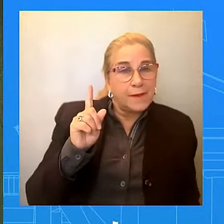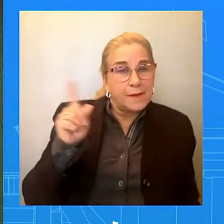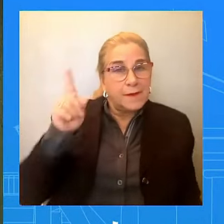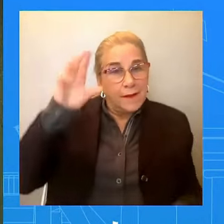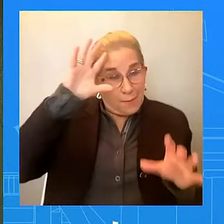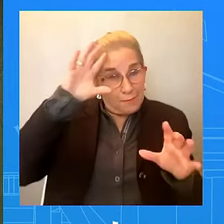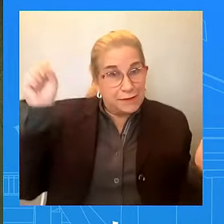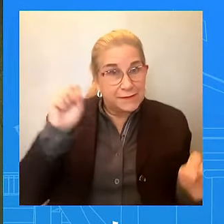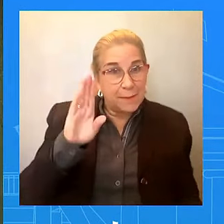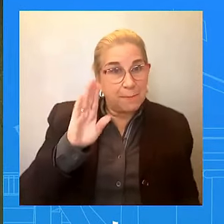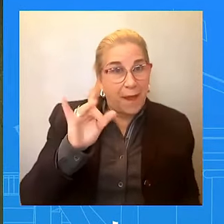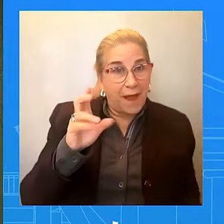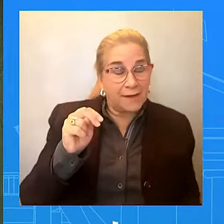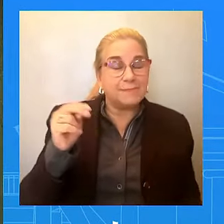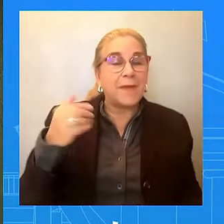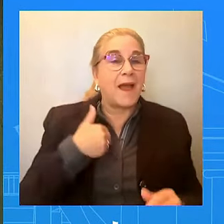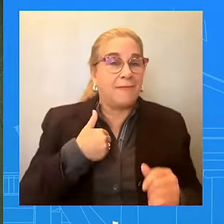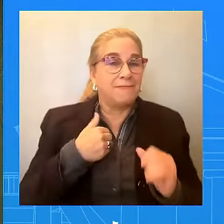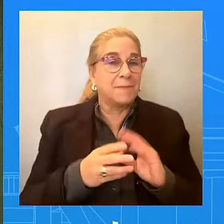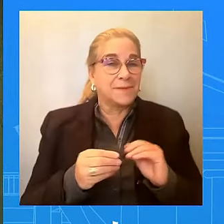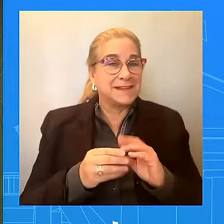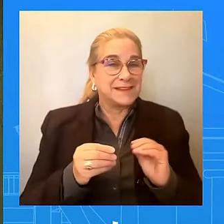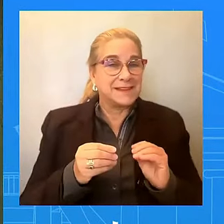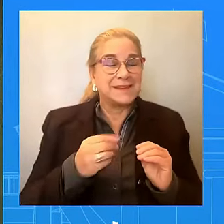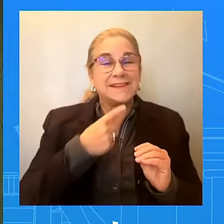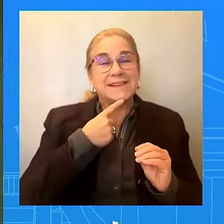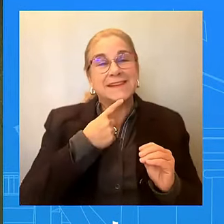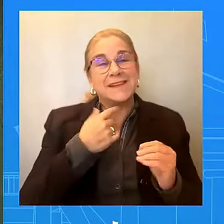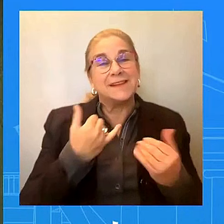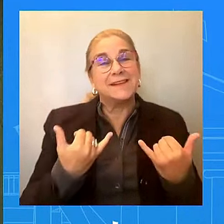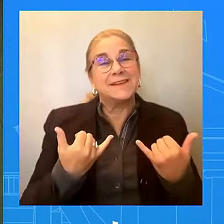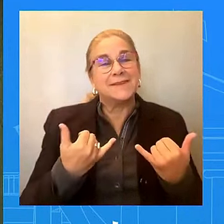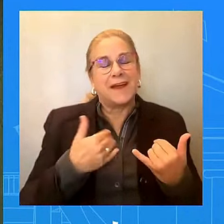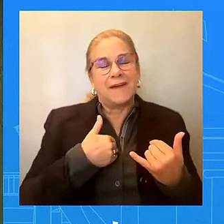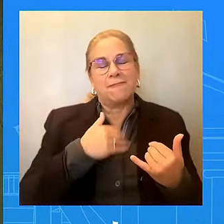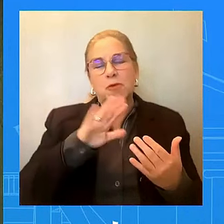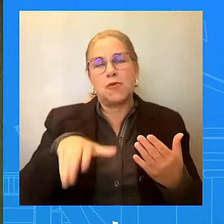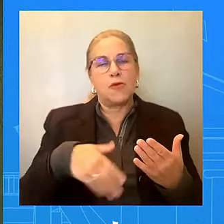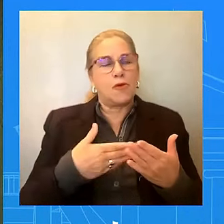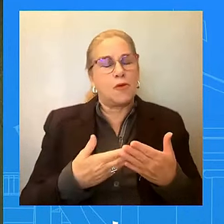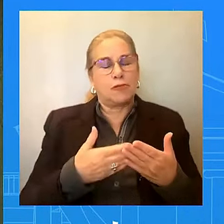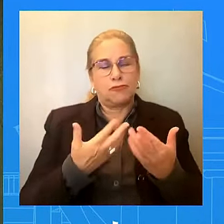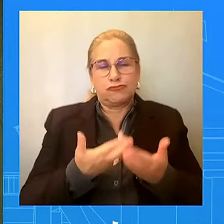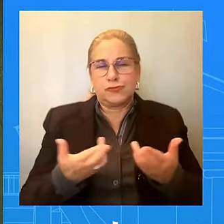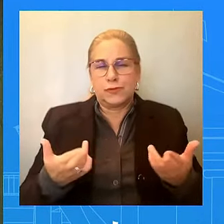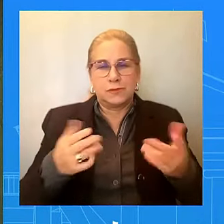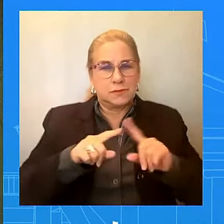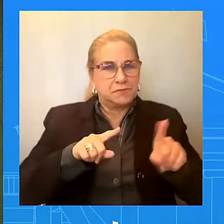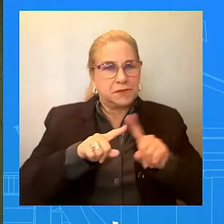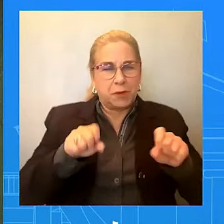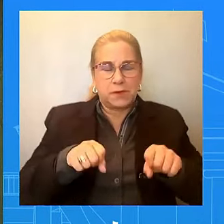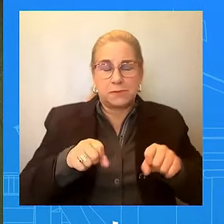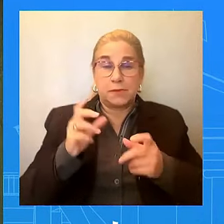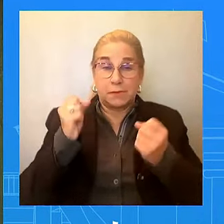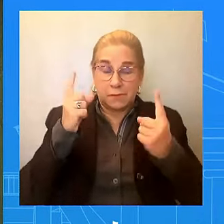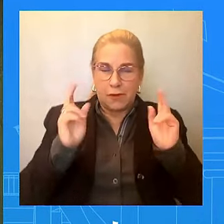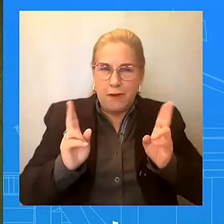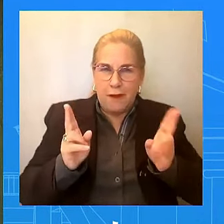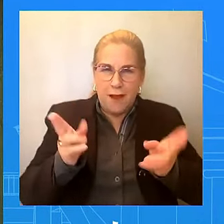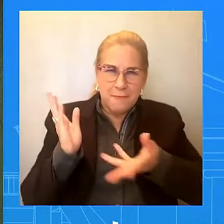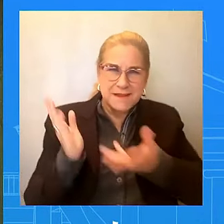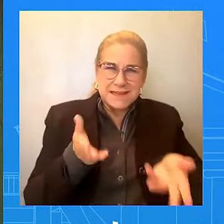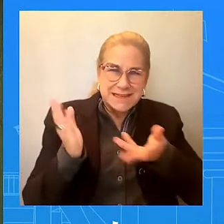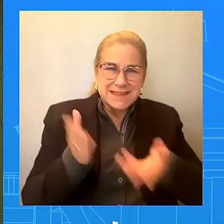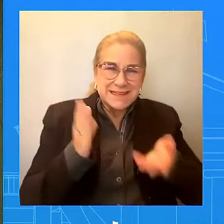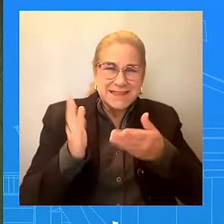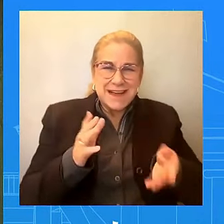being deployed as fast as possible to impacted communities, and we will not leave until the